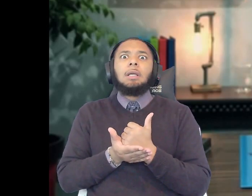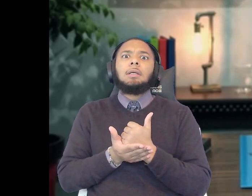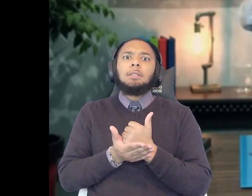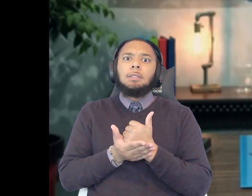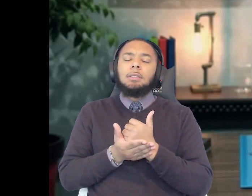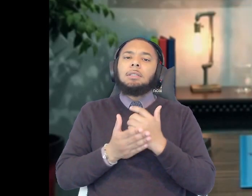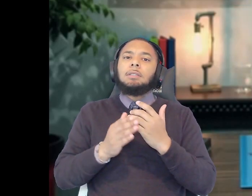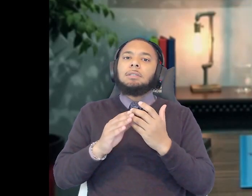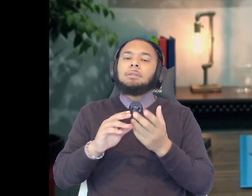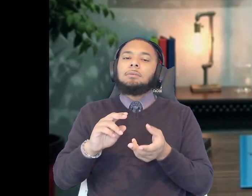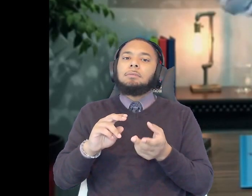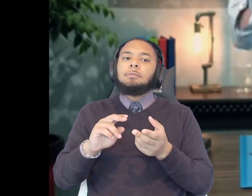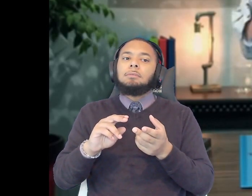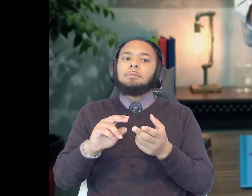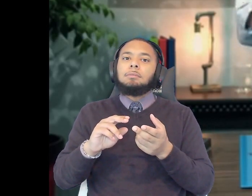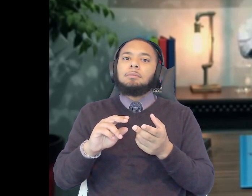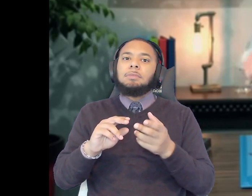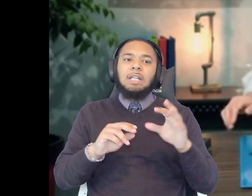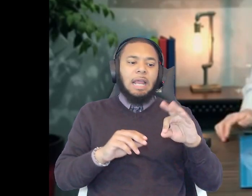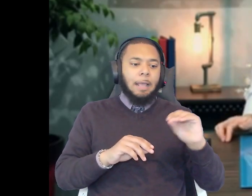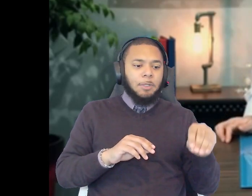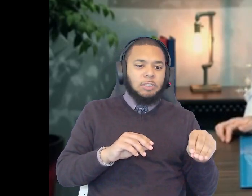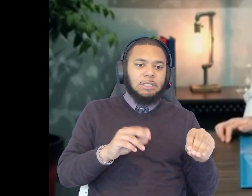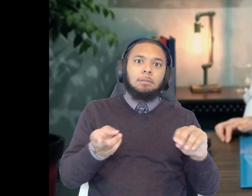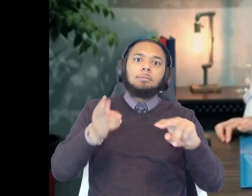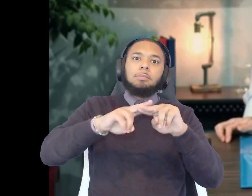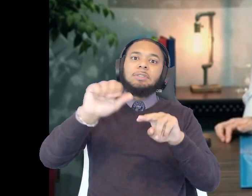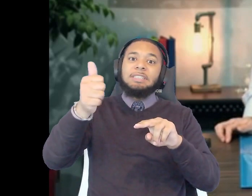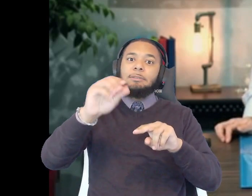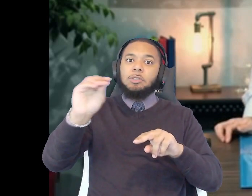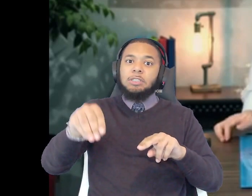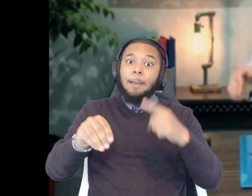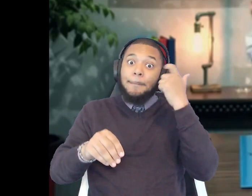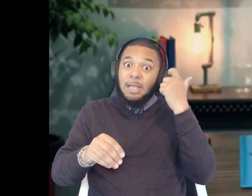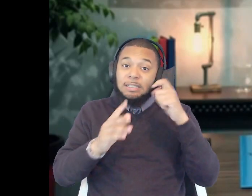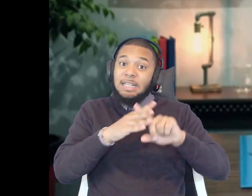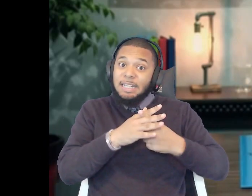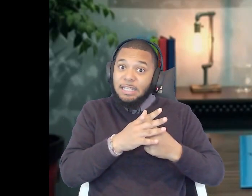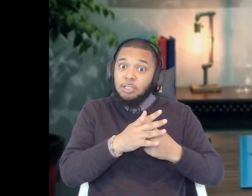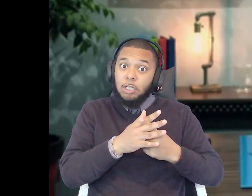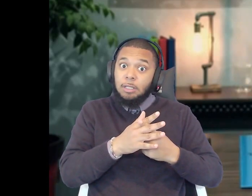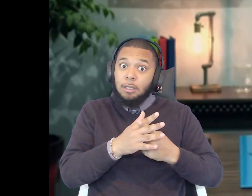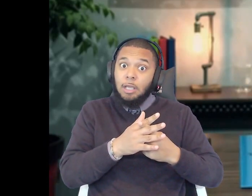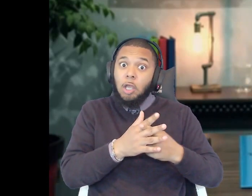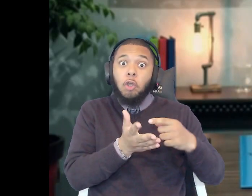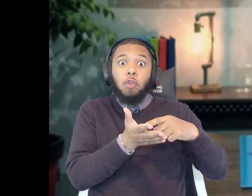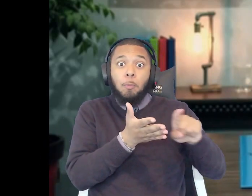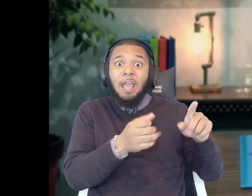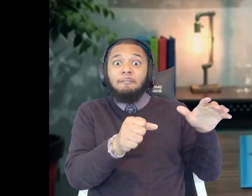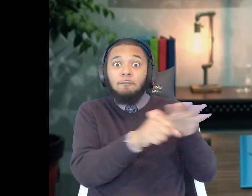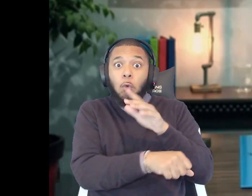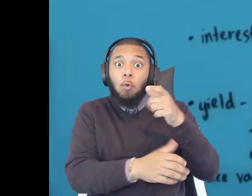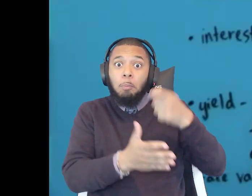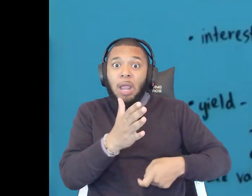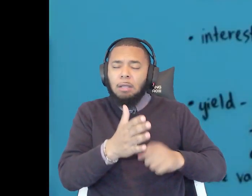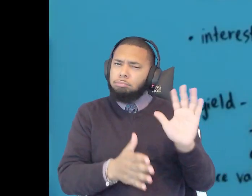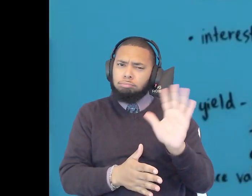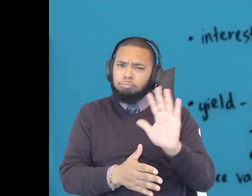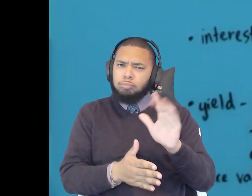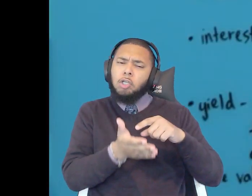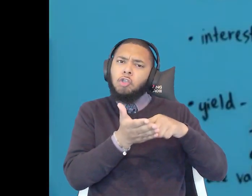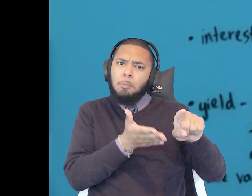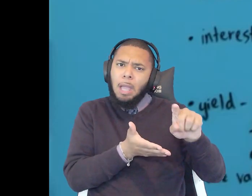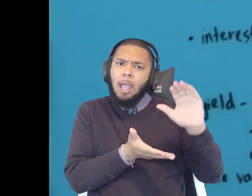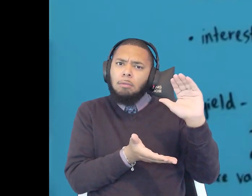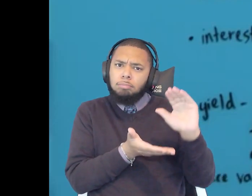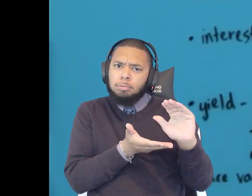from 9% to 10%, because you got a discount initially, right? You didn't pay the full face value on the bond. You got a little